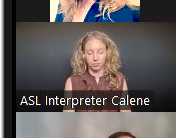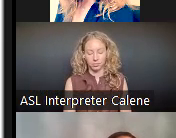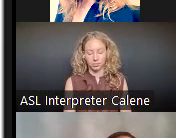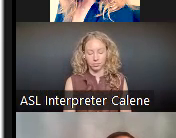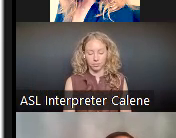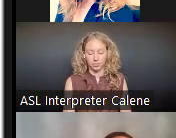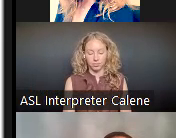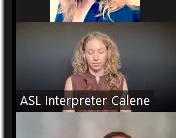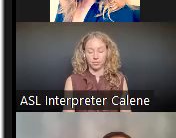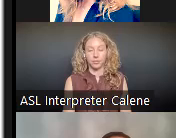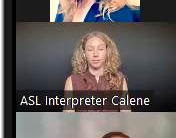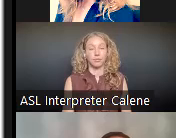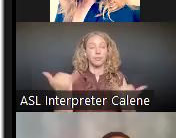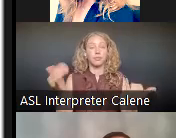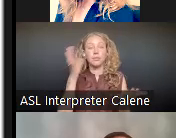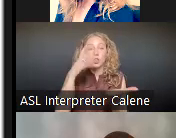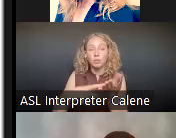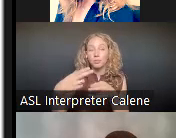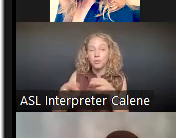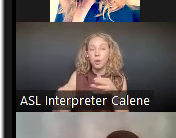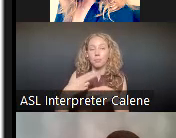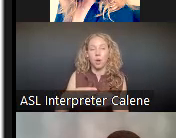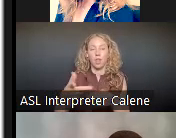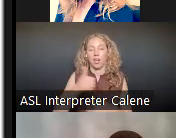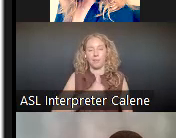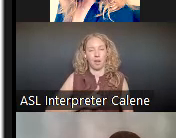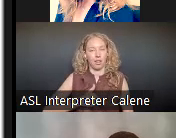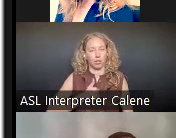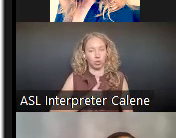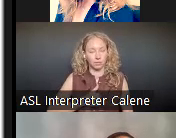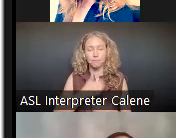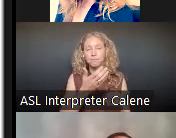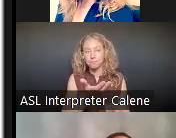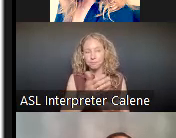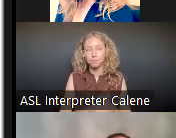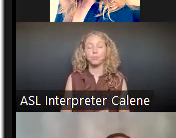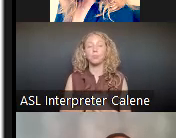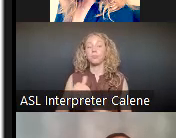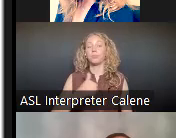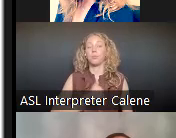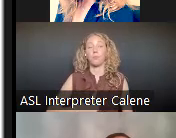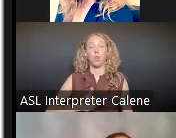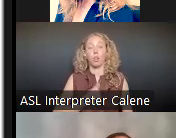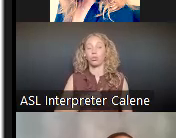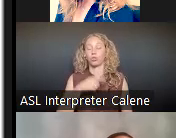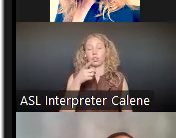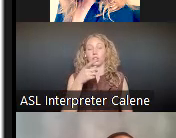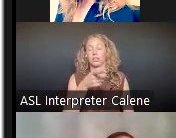So now I want to talk a little bit about the apology. The apology is